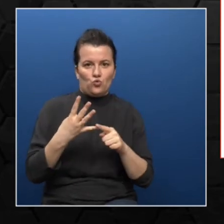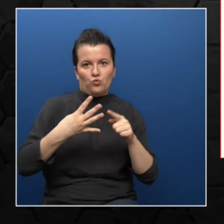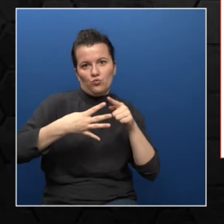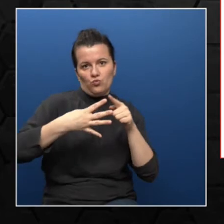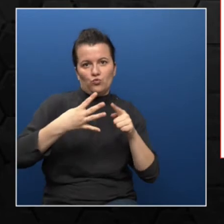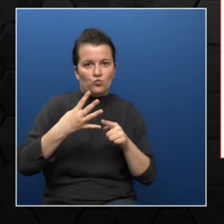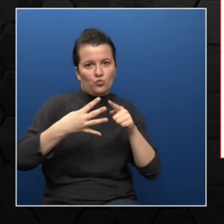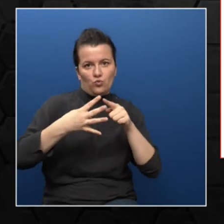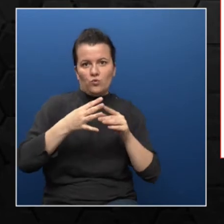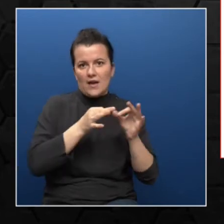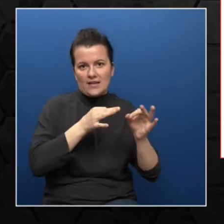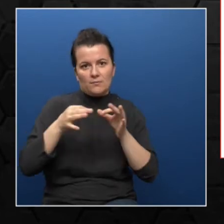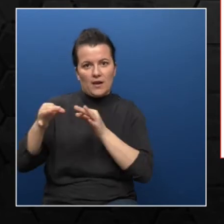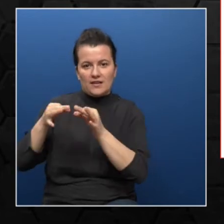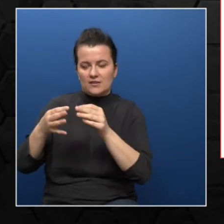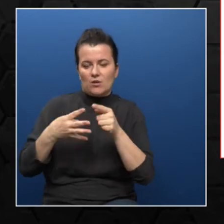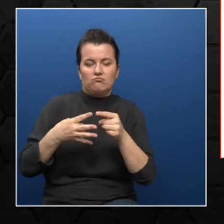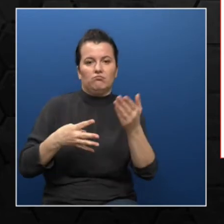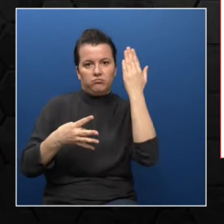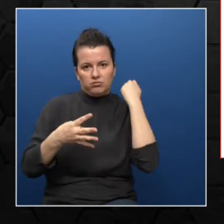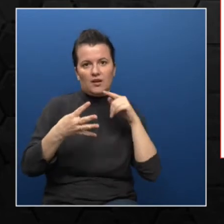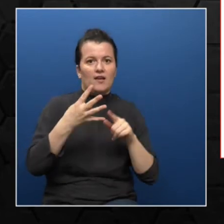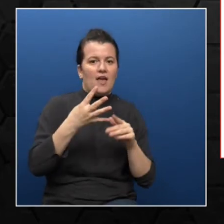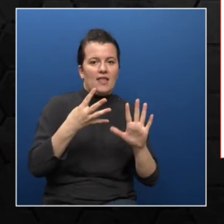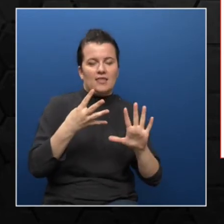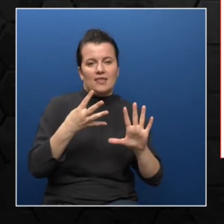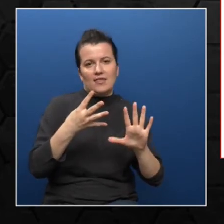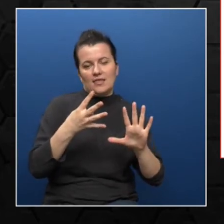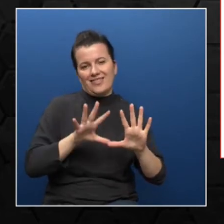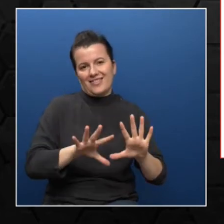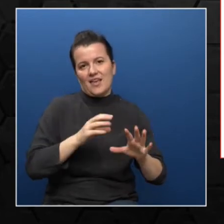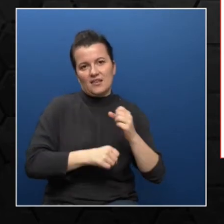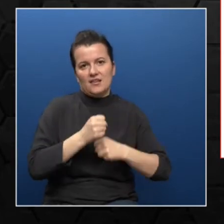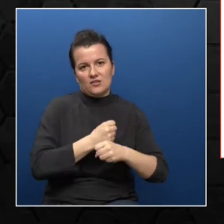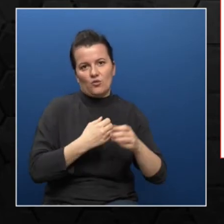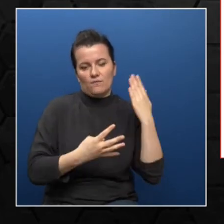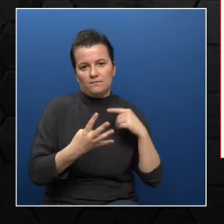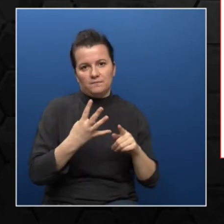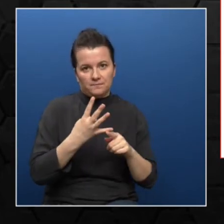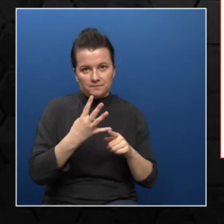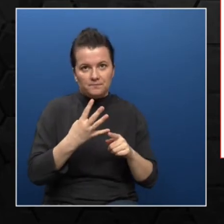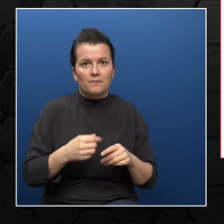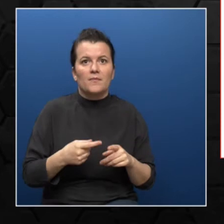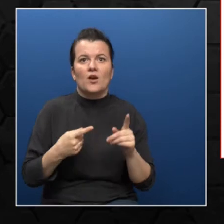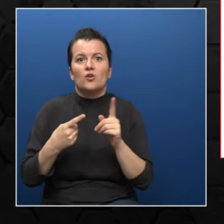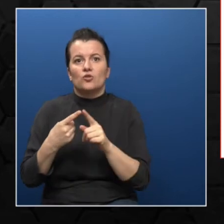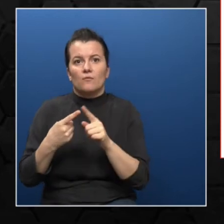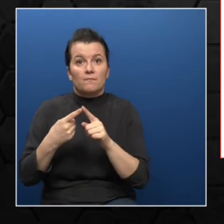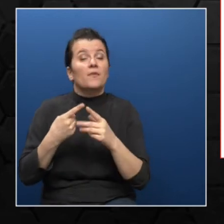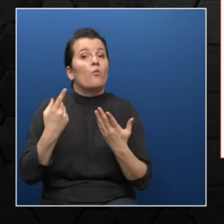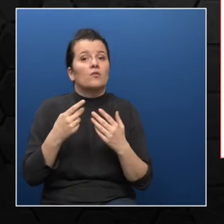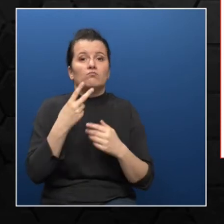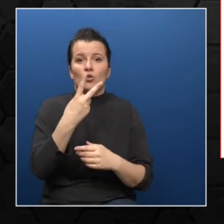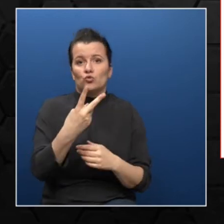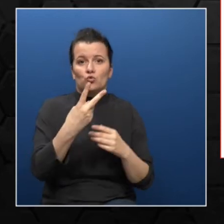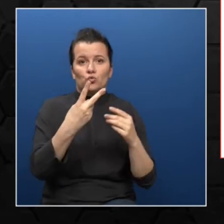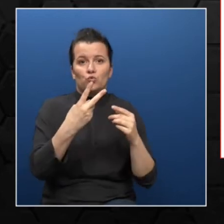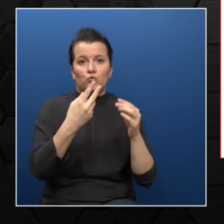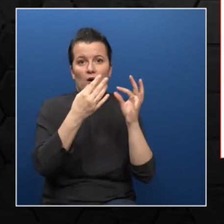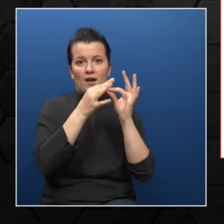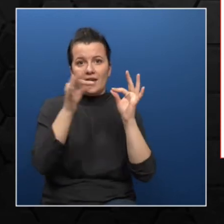So particle swarm optimization uses basically just two equations. I think I've got them here.